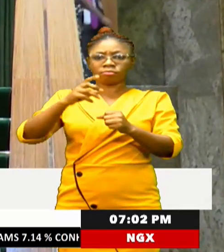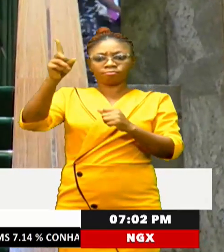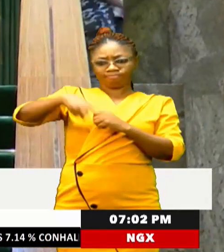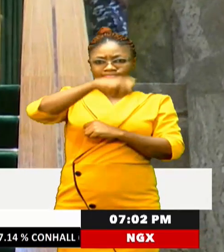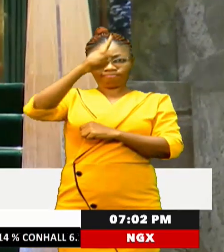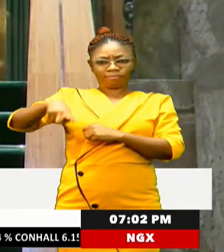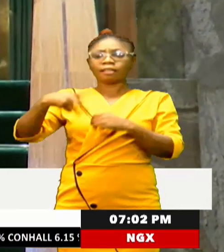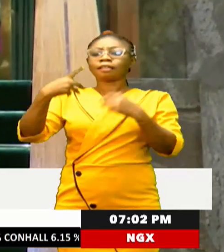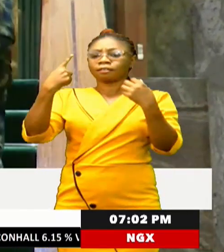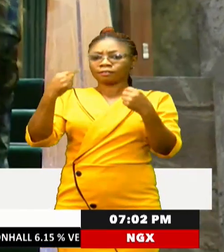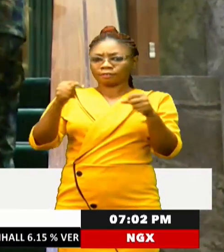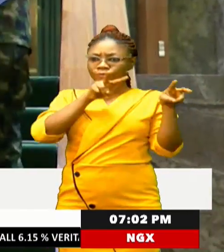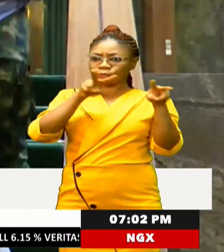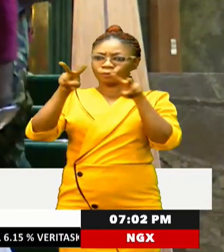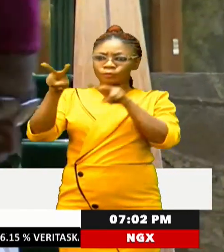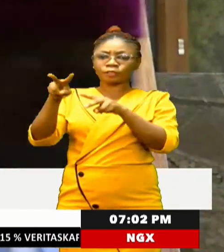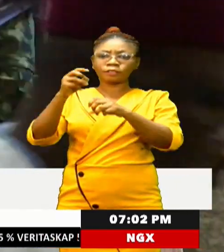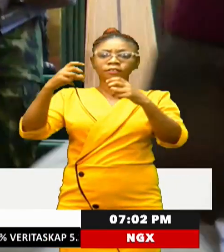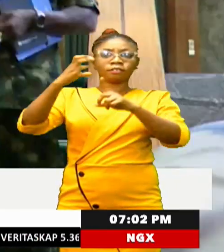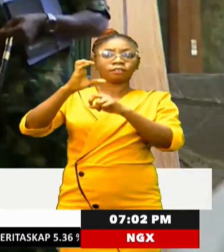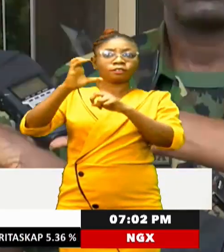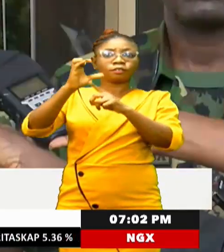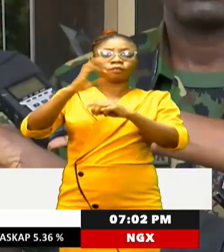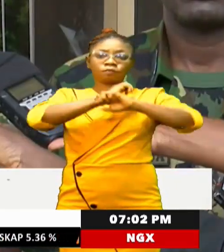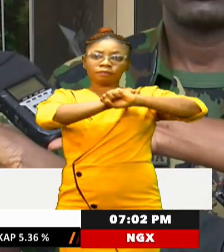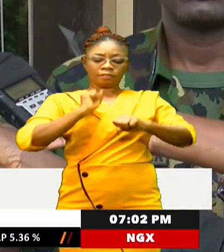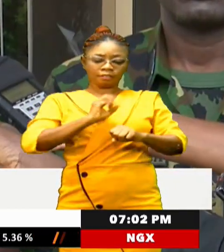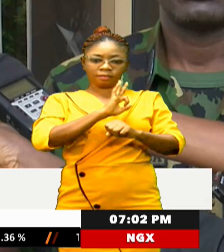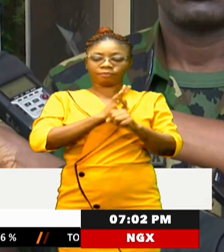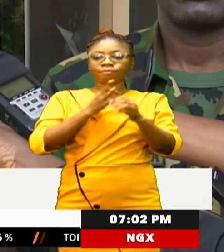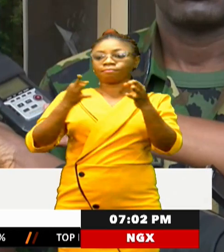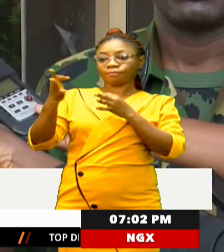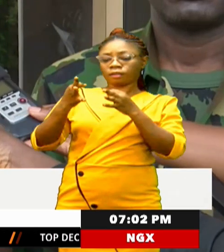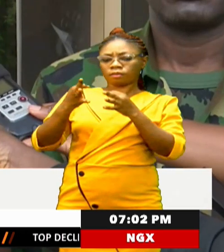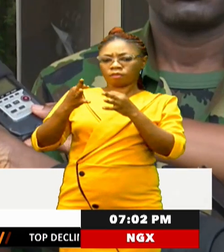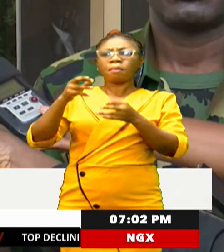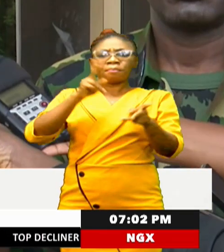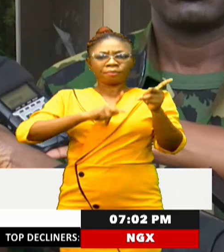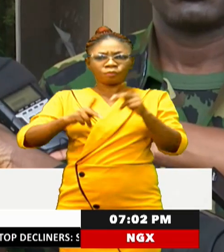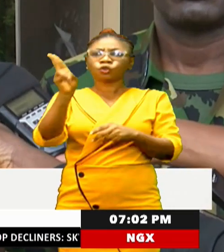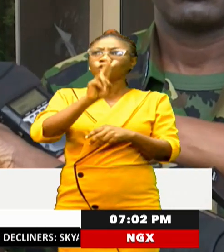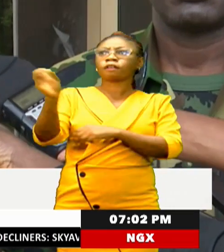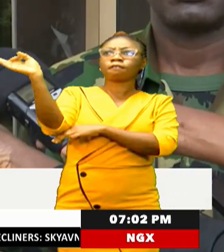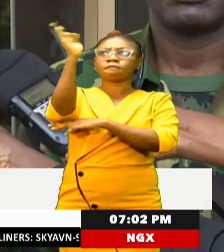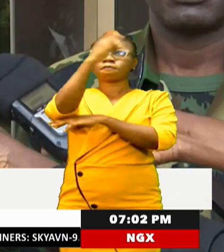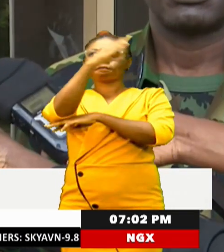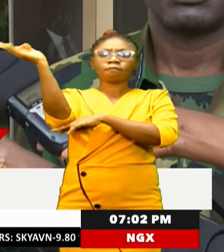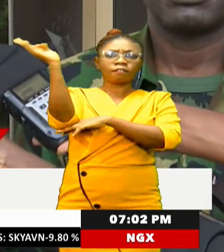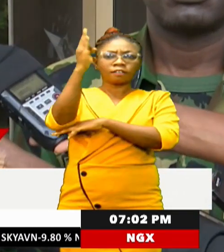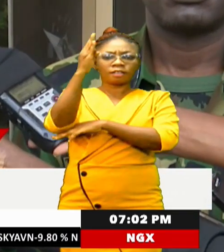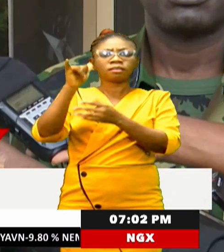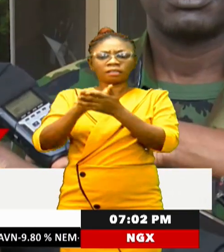to the Chief of Defense Staff. For those of them flying flags, if you see a lot of them are kids being pushed to do